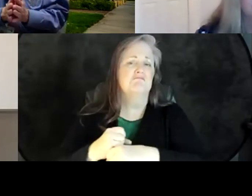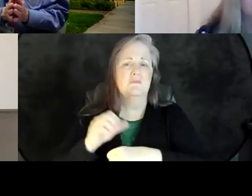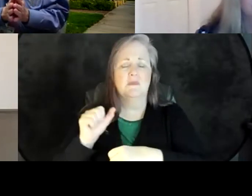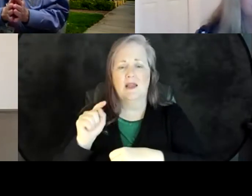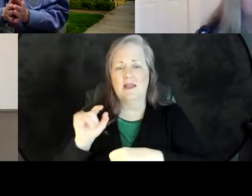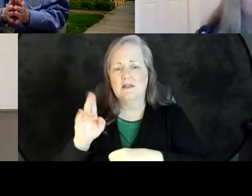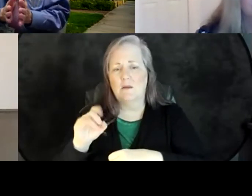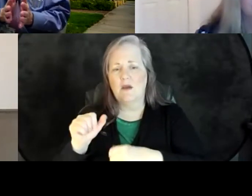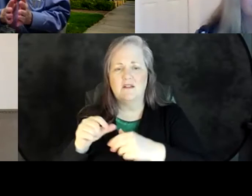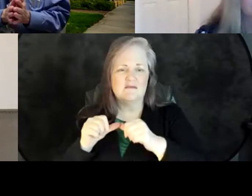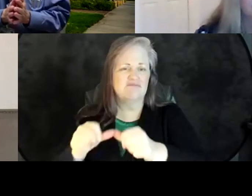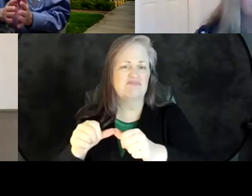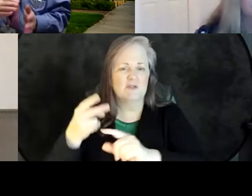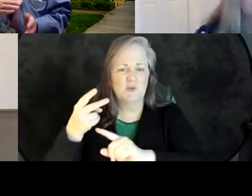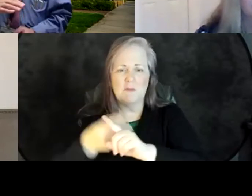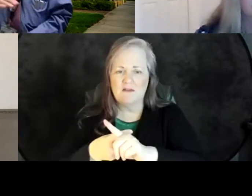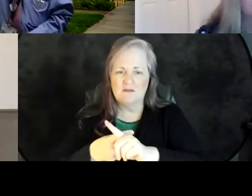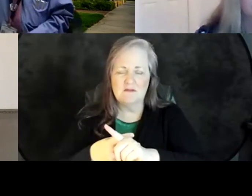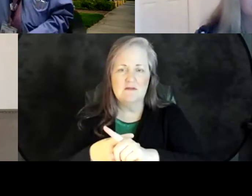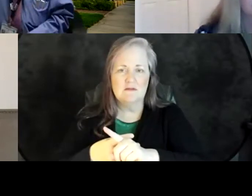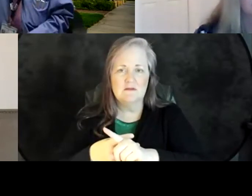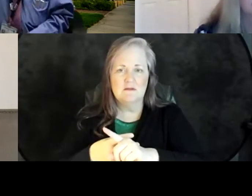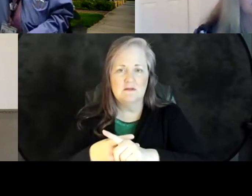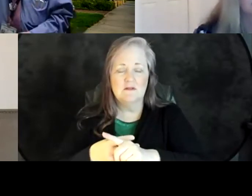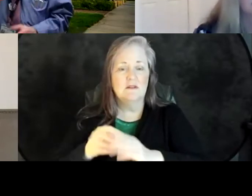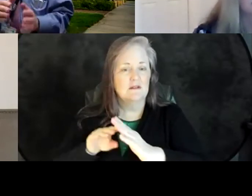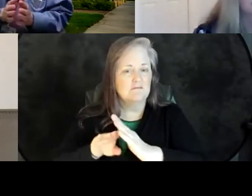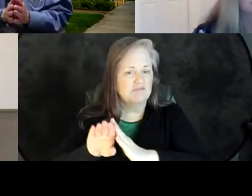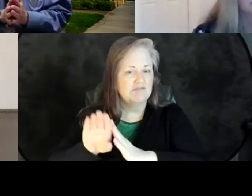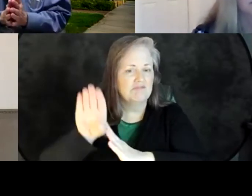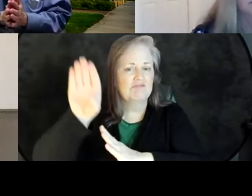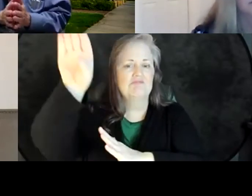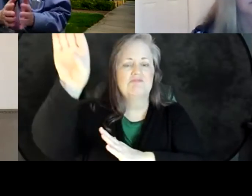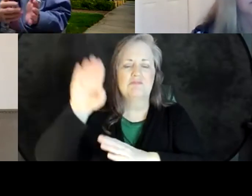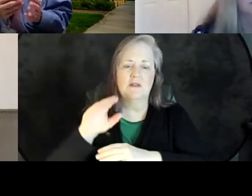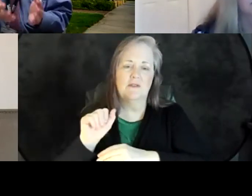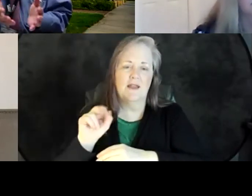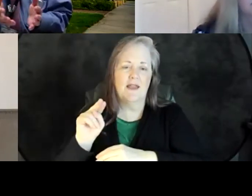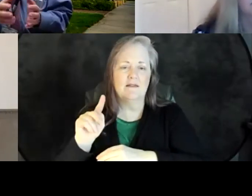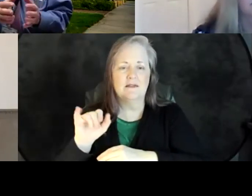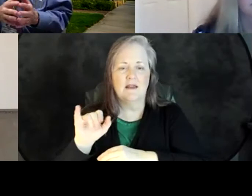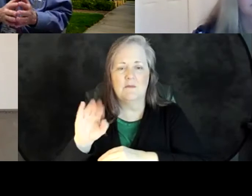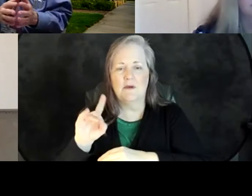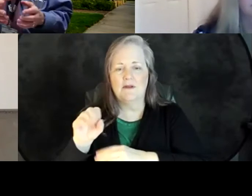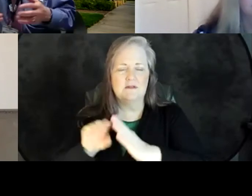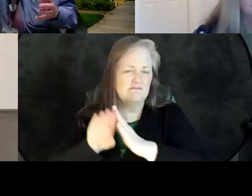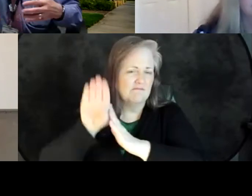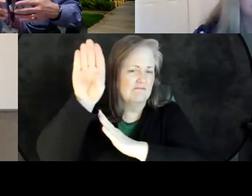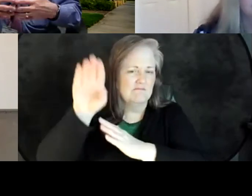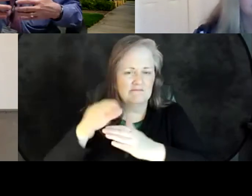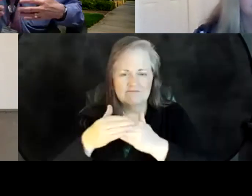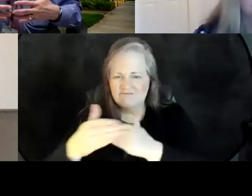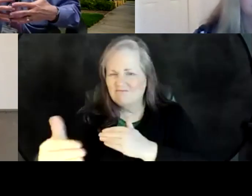2 months. The amount of antibodies go up. So it's, so they're